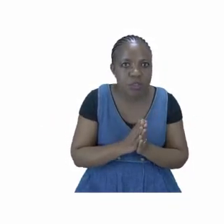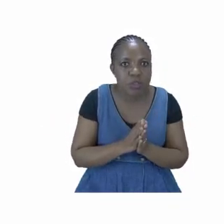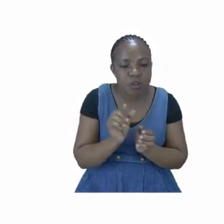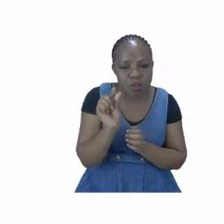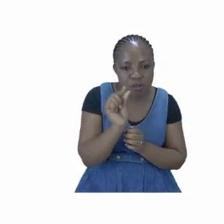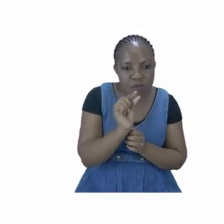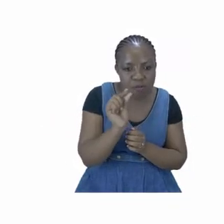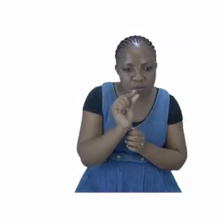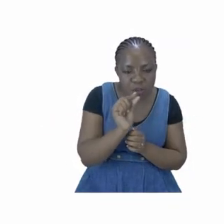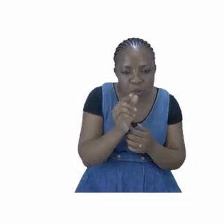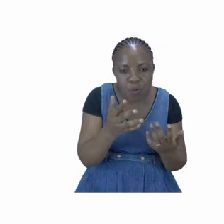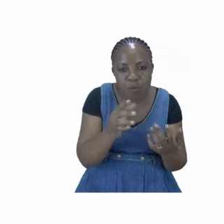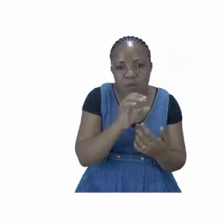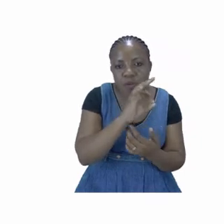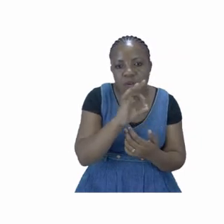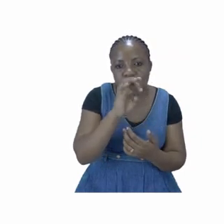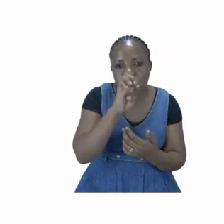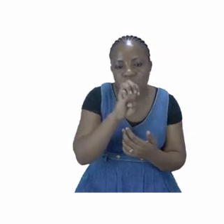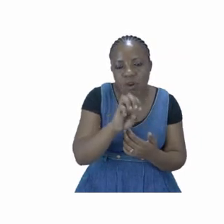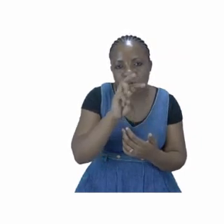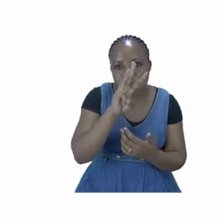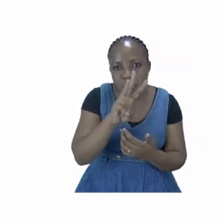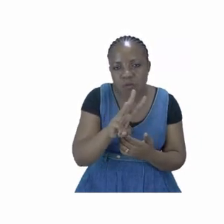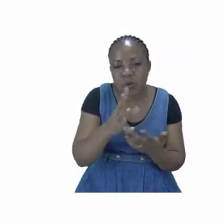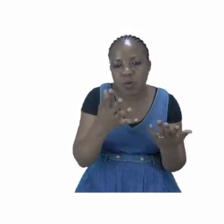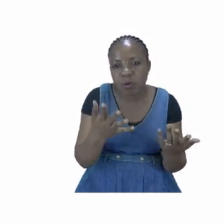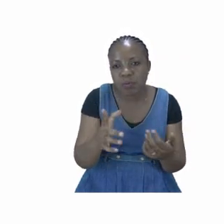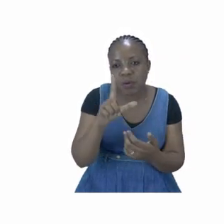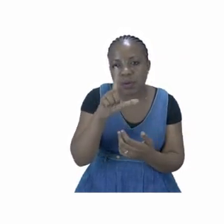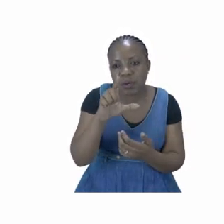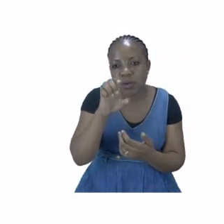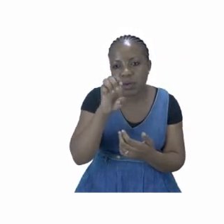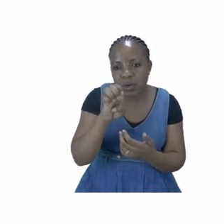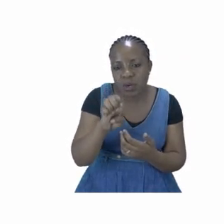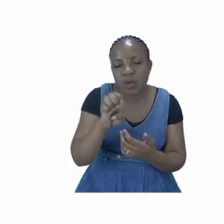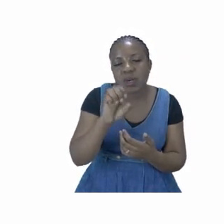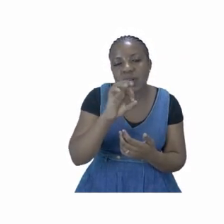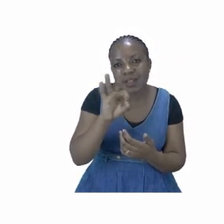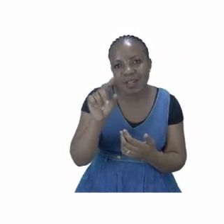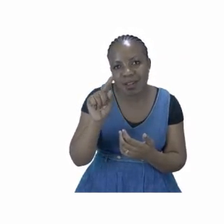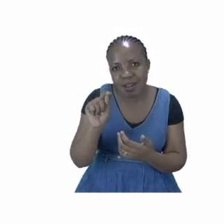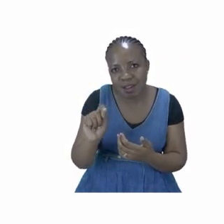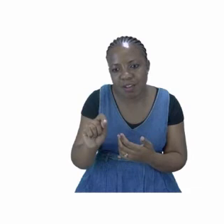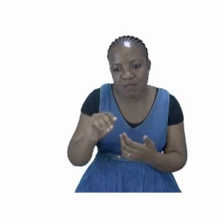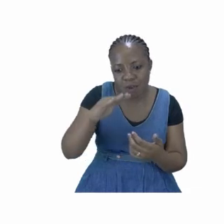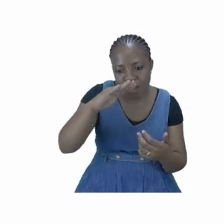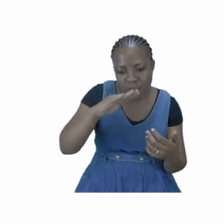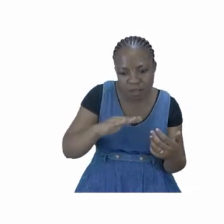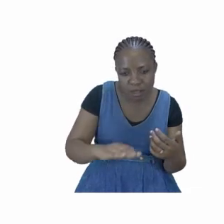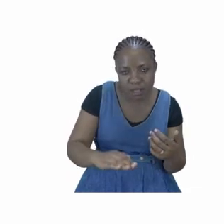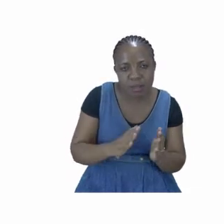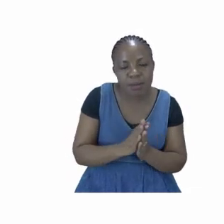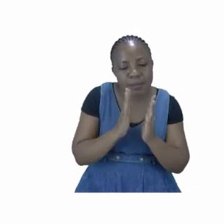or less than, and you will be able to arrange your numbers. Remember, read each